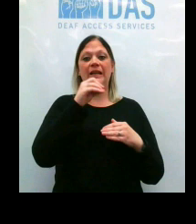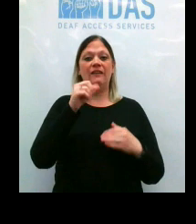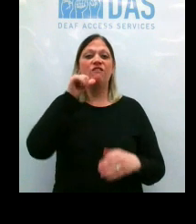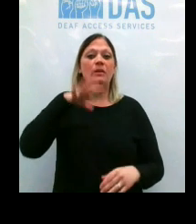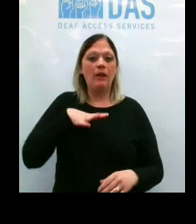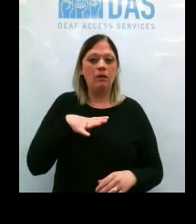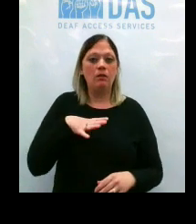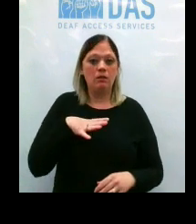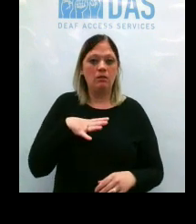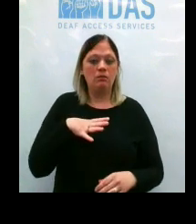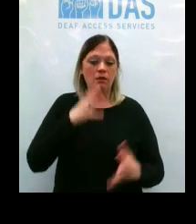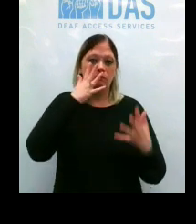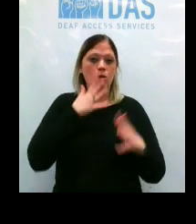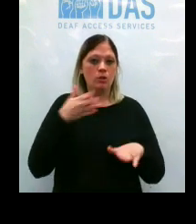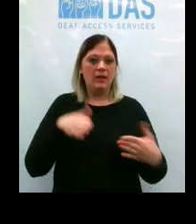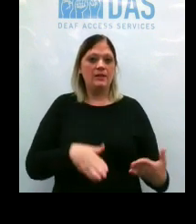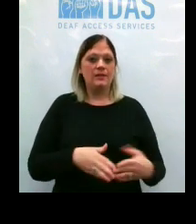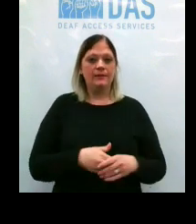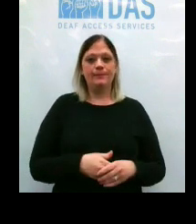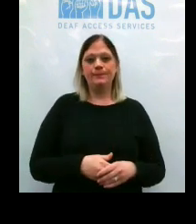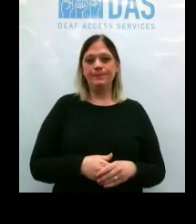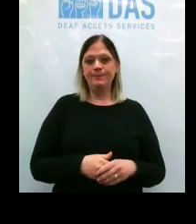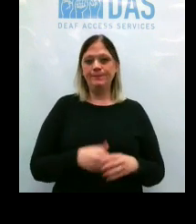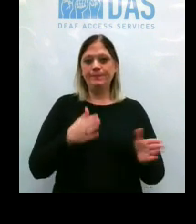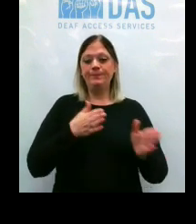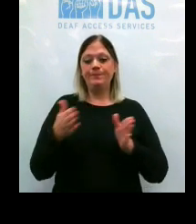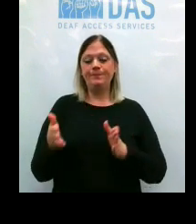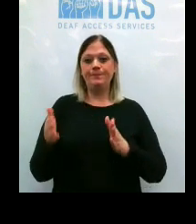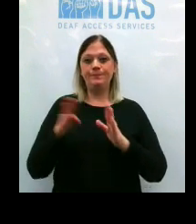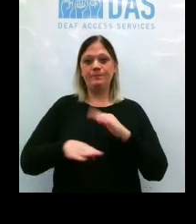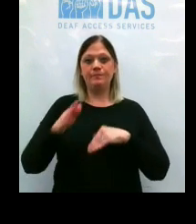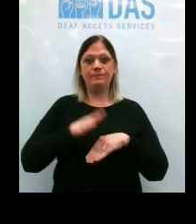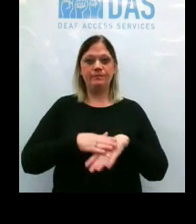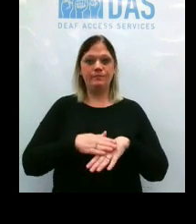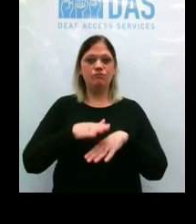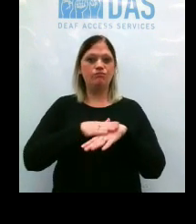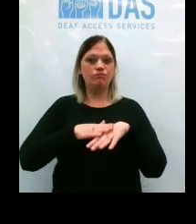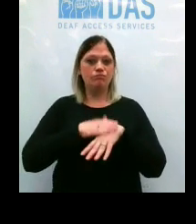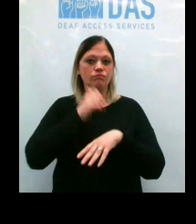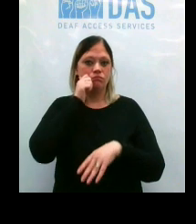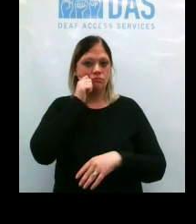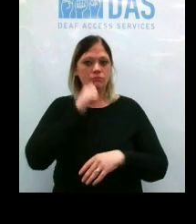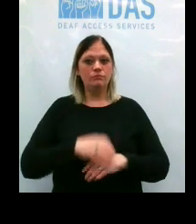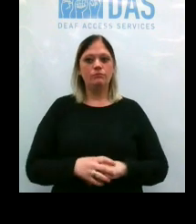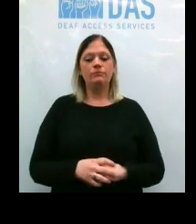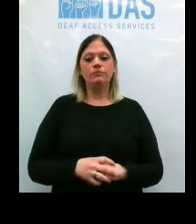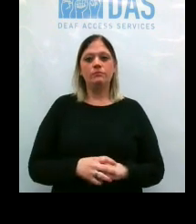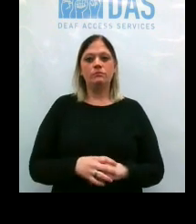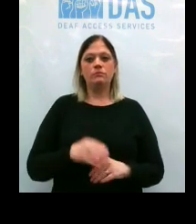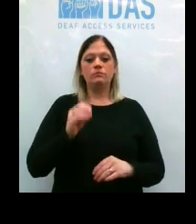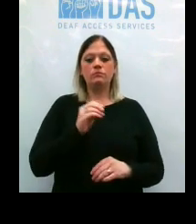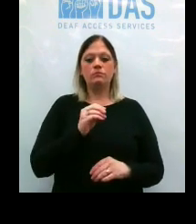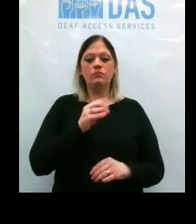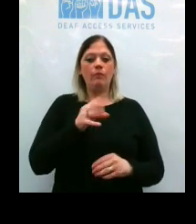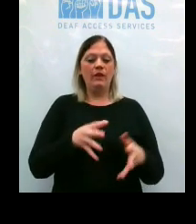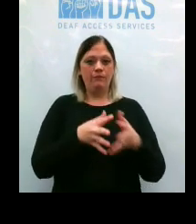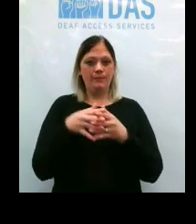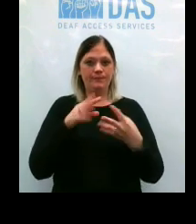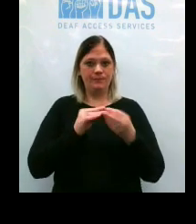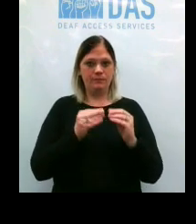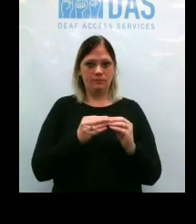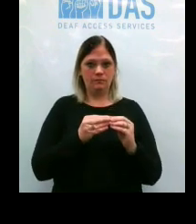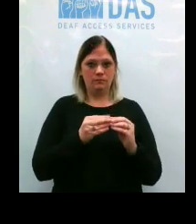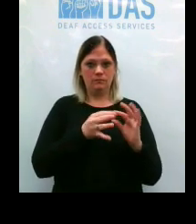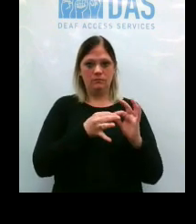who unfortunately are passing. Mortality data based on ethnicity and race. This African American number with regards